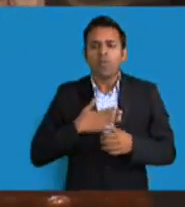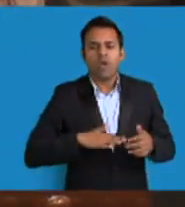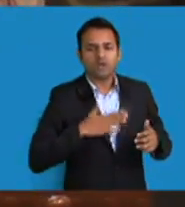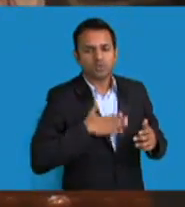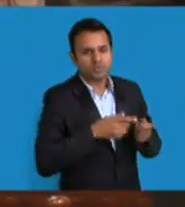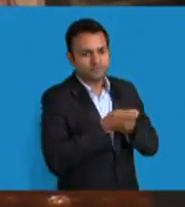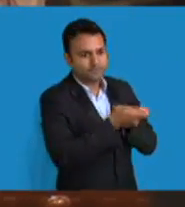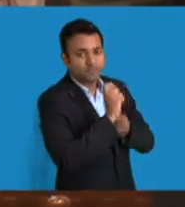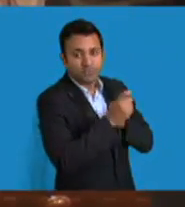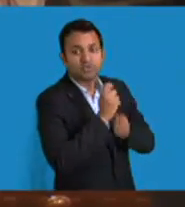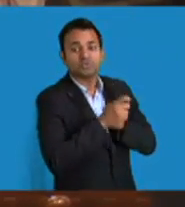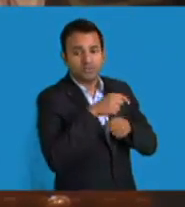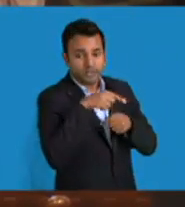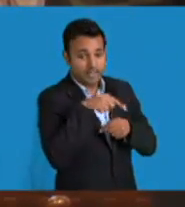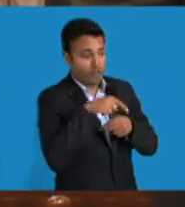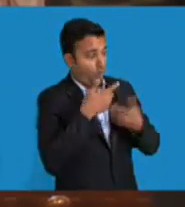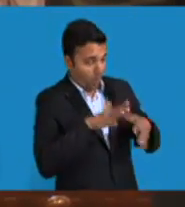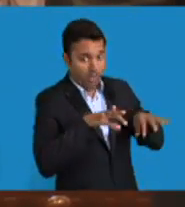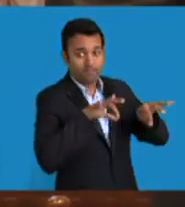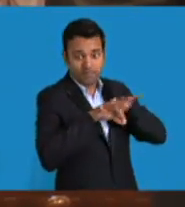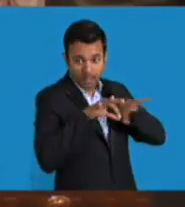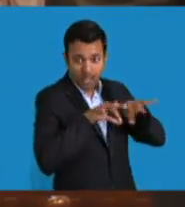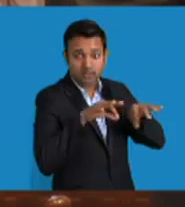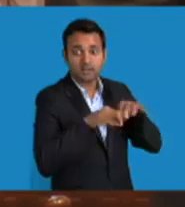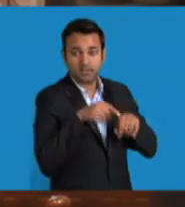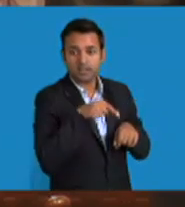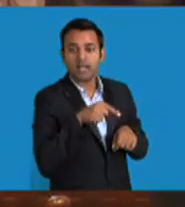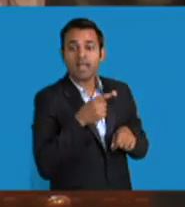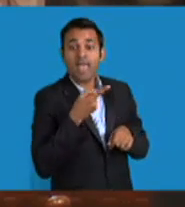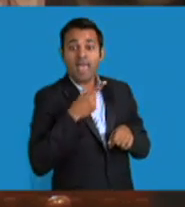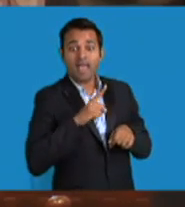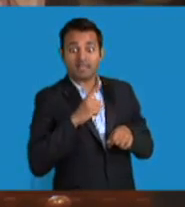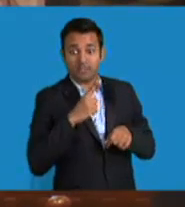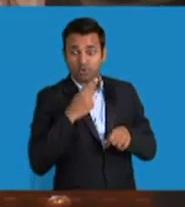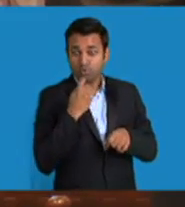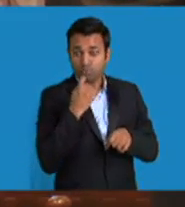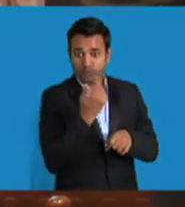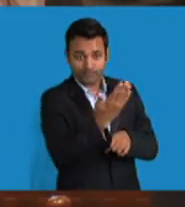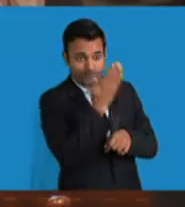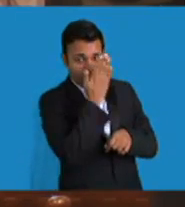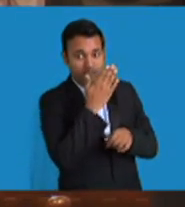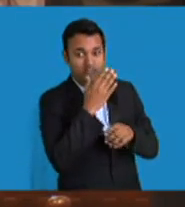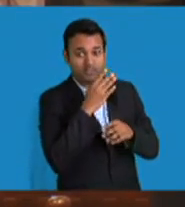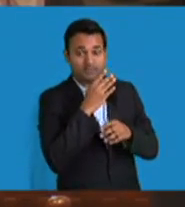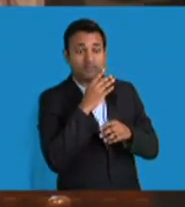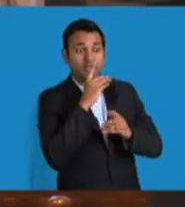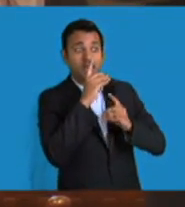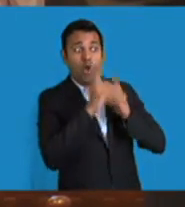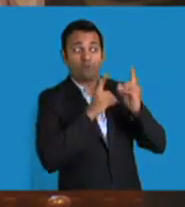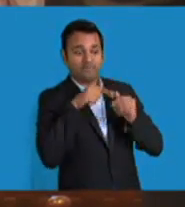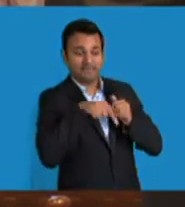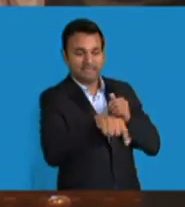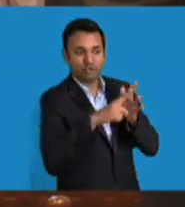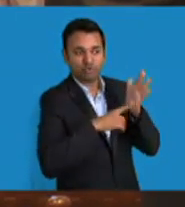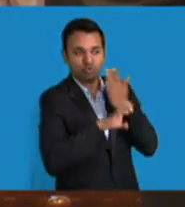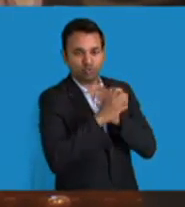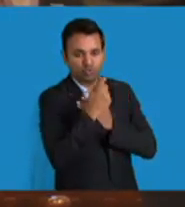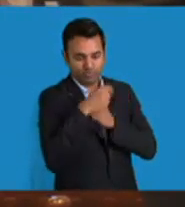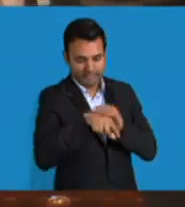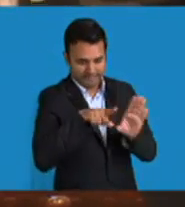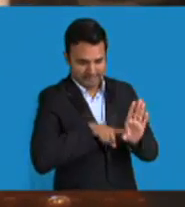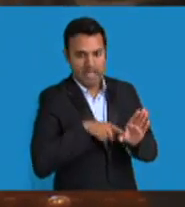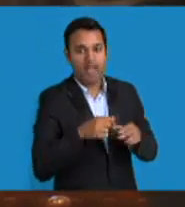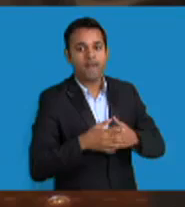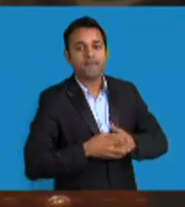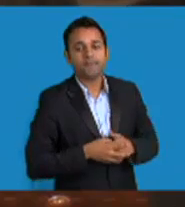contributions to the Ocean Conference in June, as I have already alluded to. Madam Speaker, I wish to emphasize that the